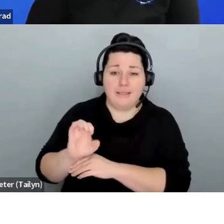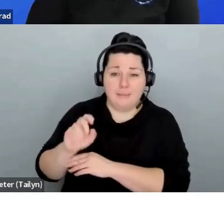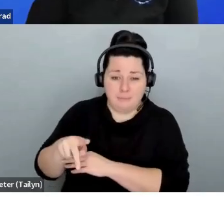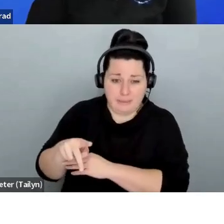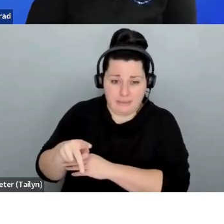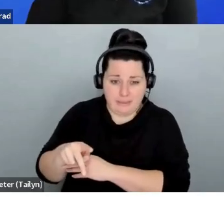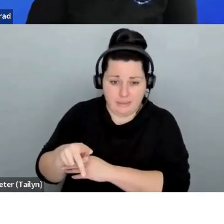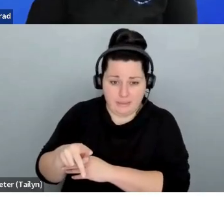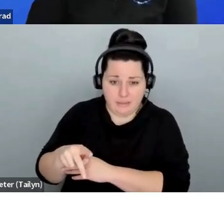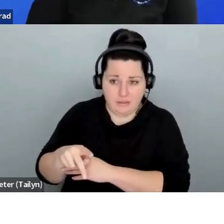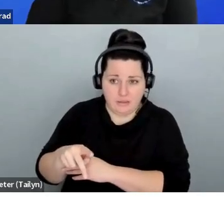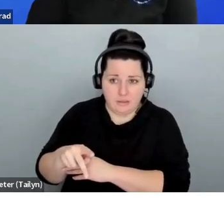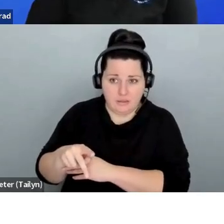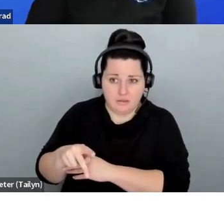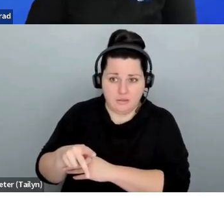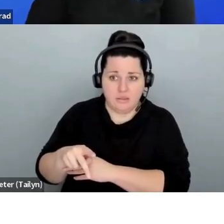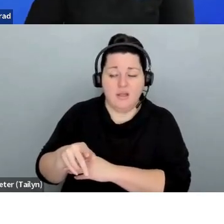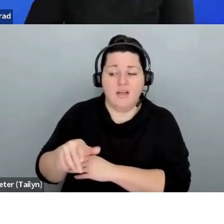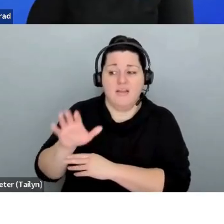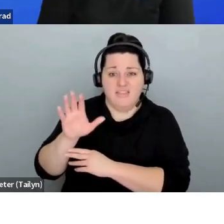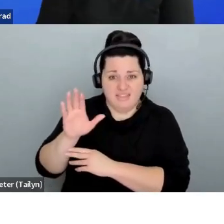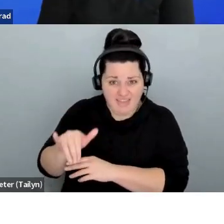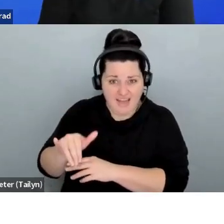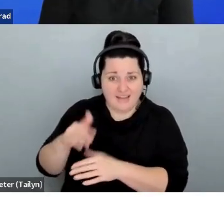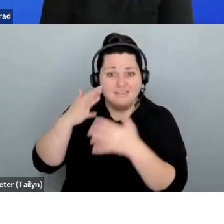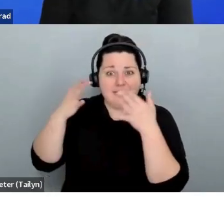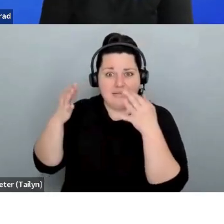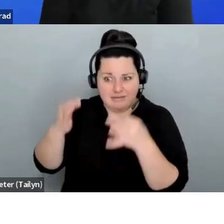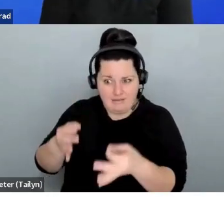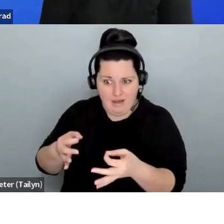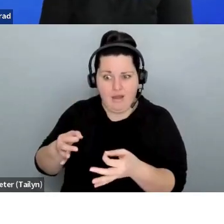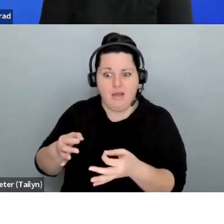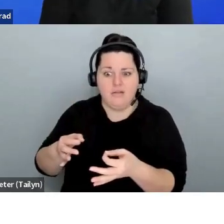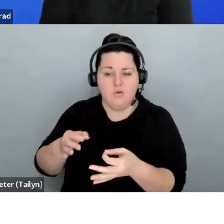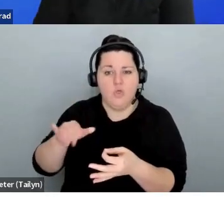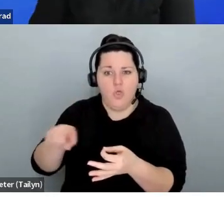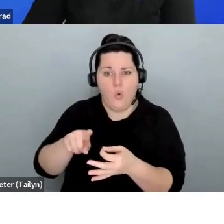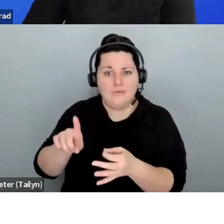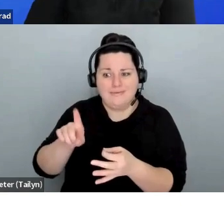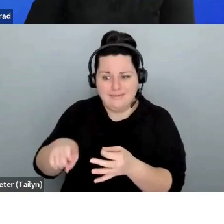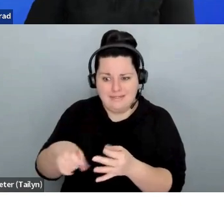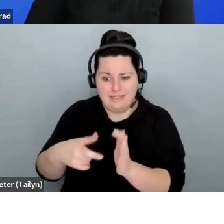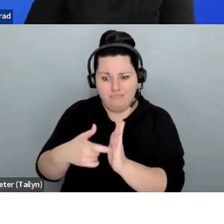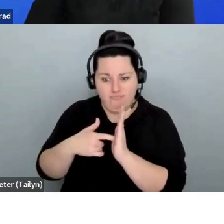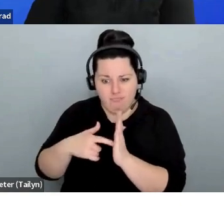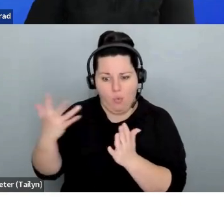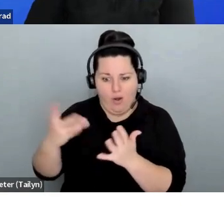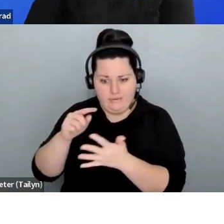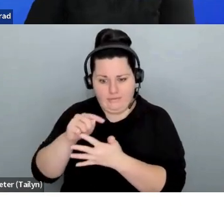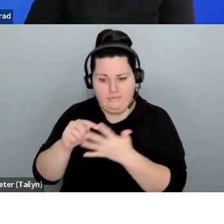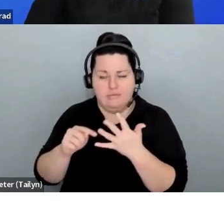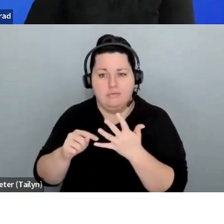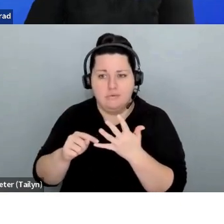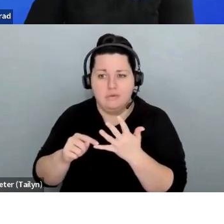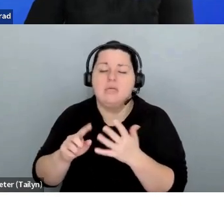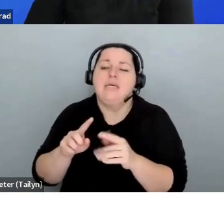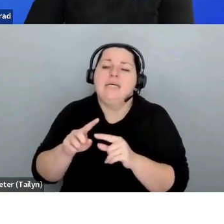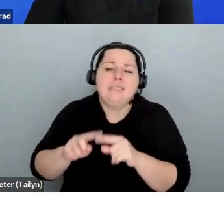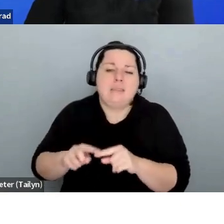IEP will dictate what those needs are depending on the type